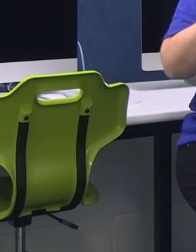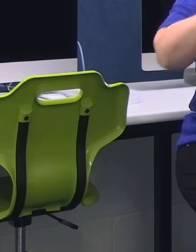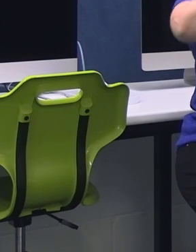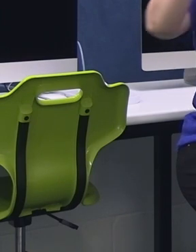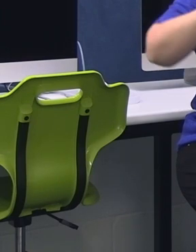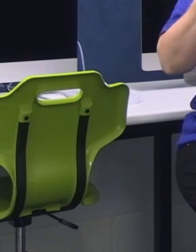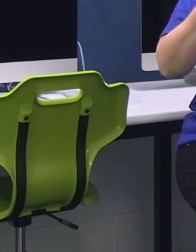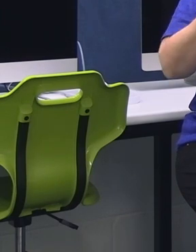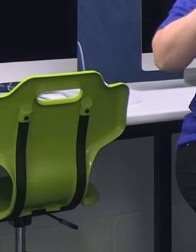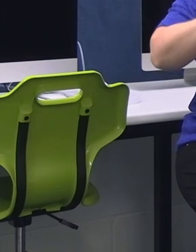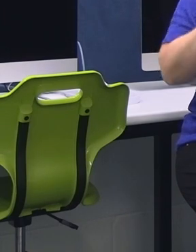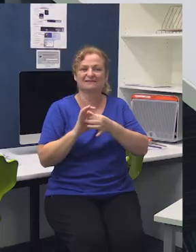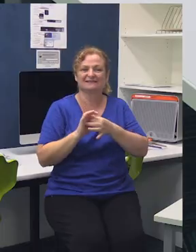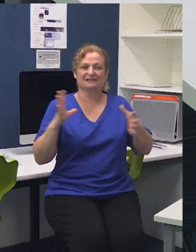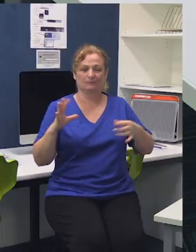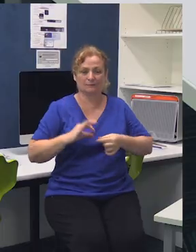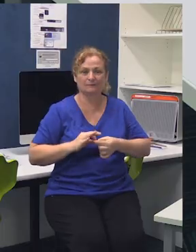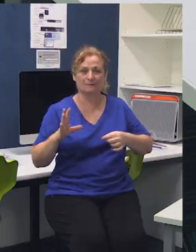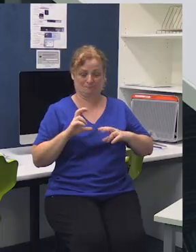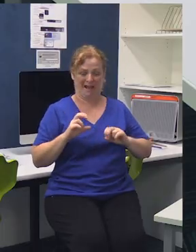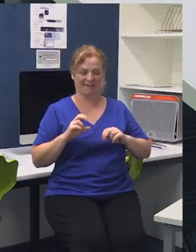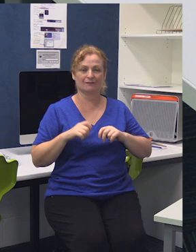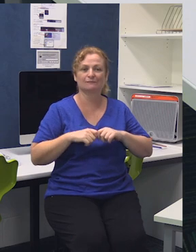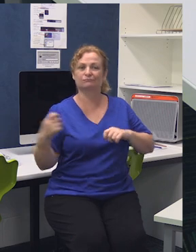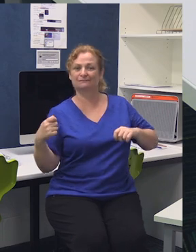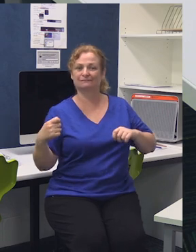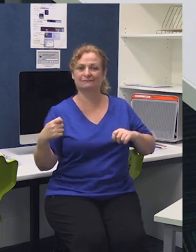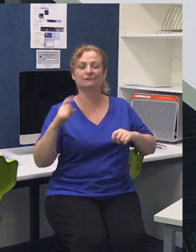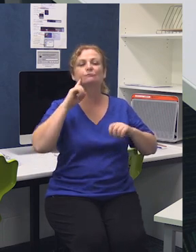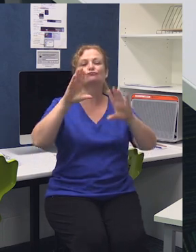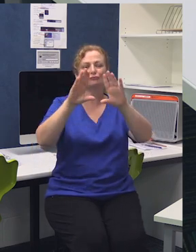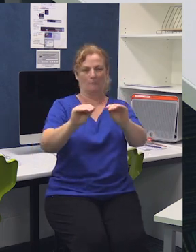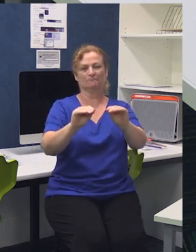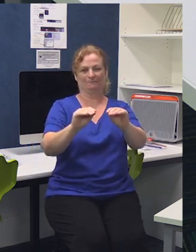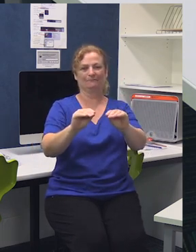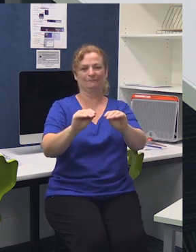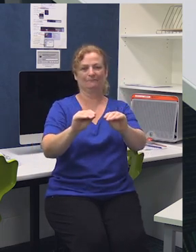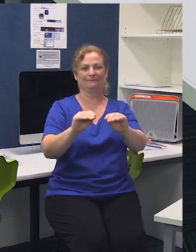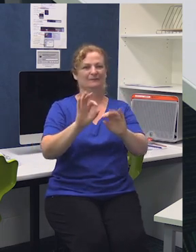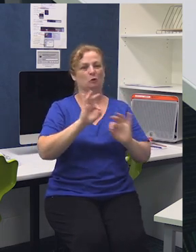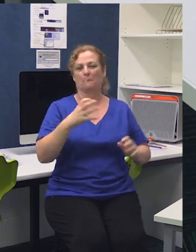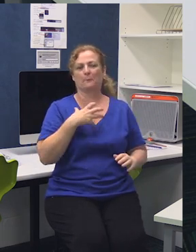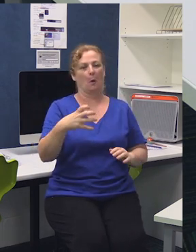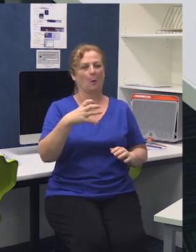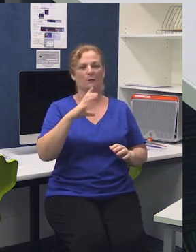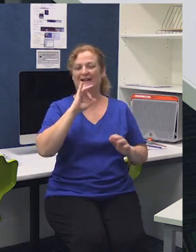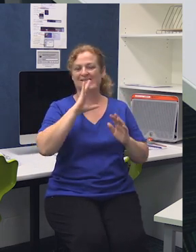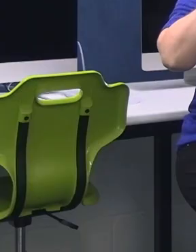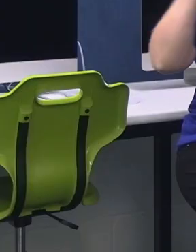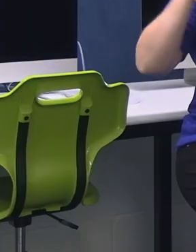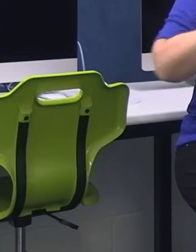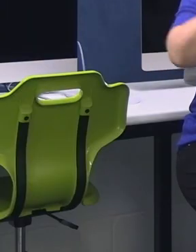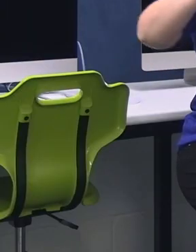we remove the battery from the circuit, the motor stops. There's no longer electricity flowing through the